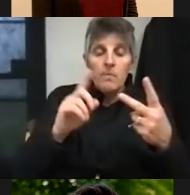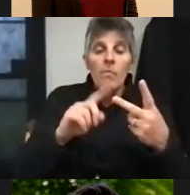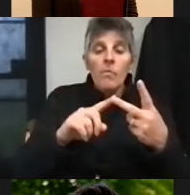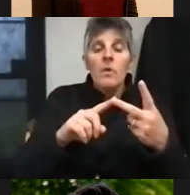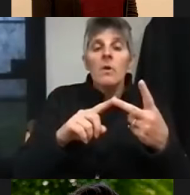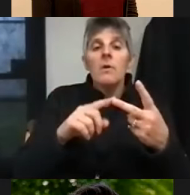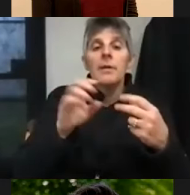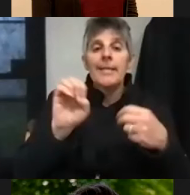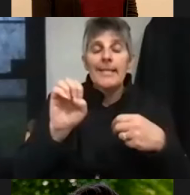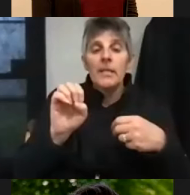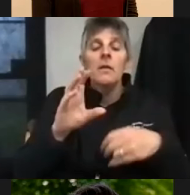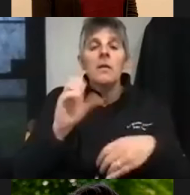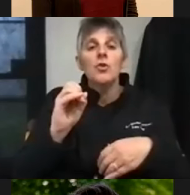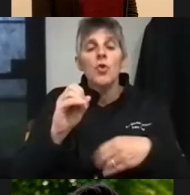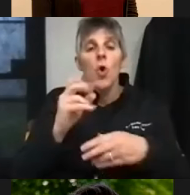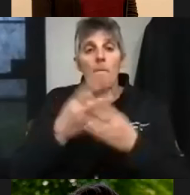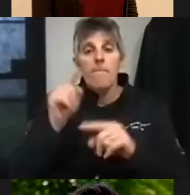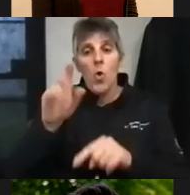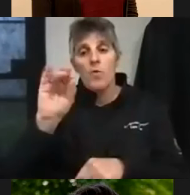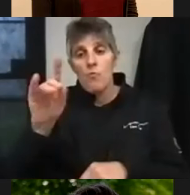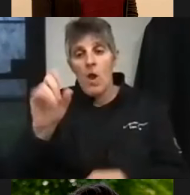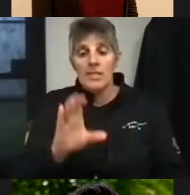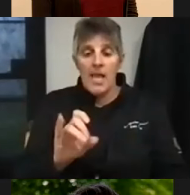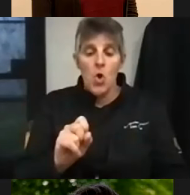immunoreactive here. So they both rods and cones